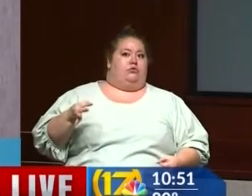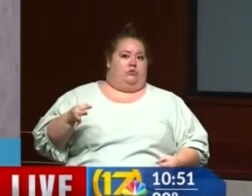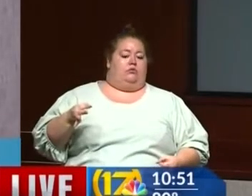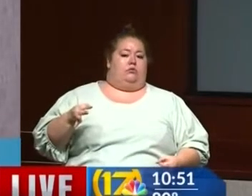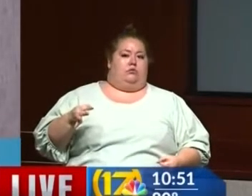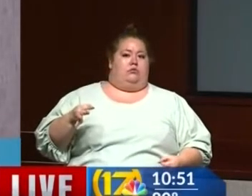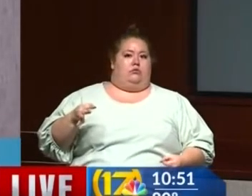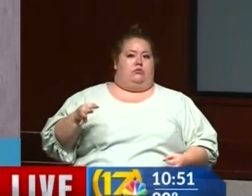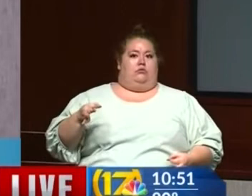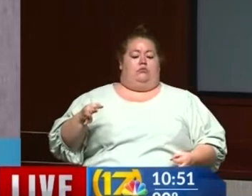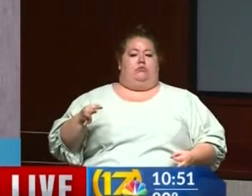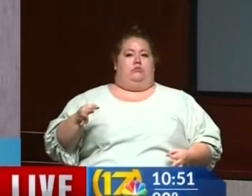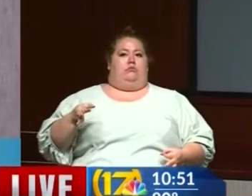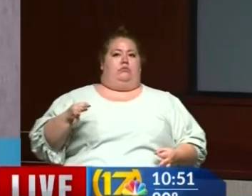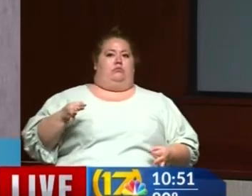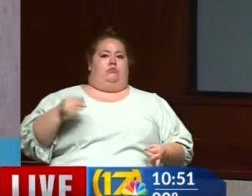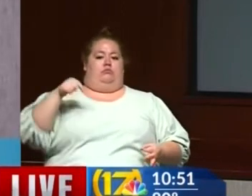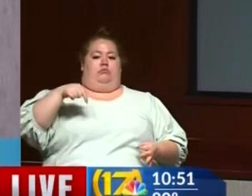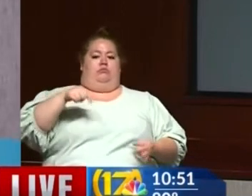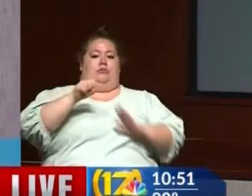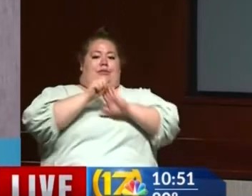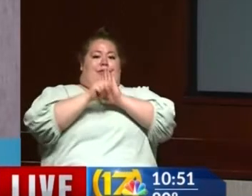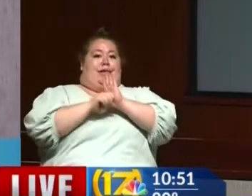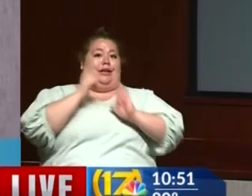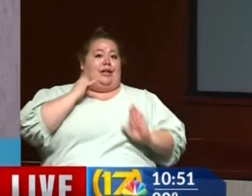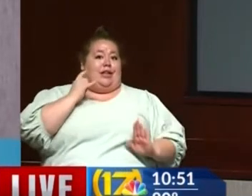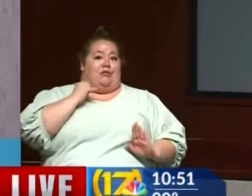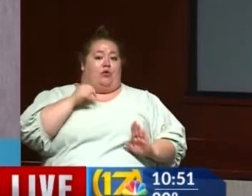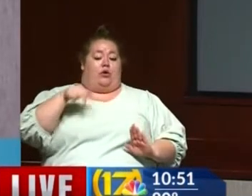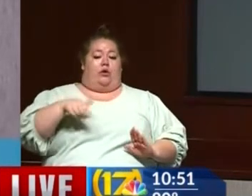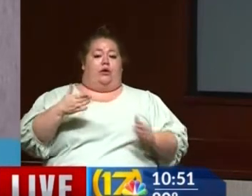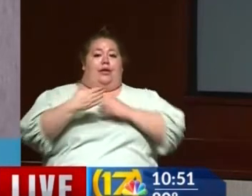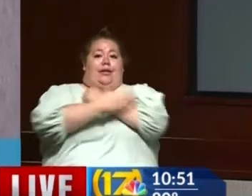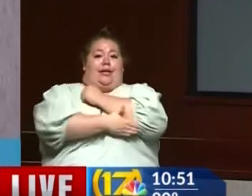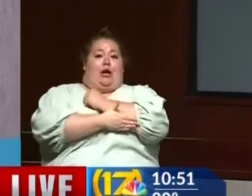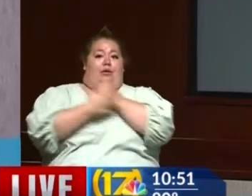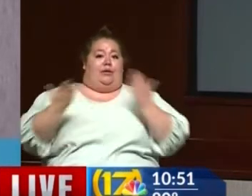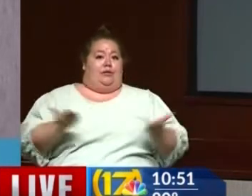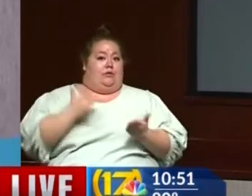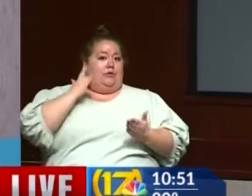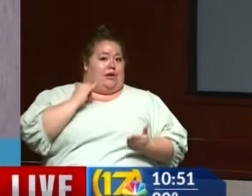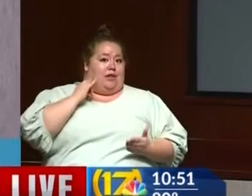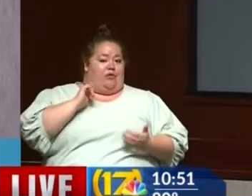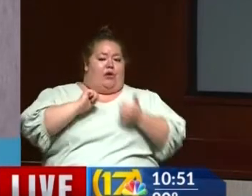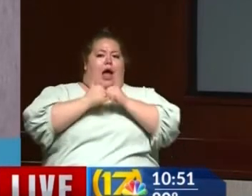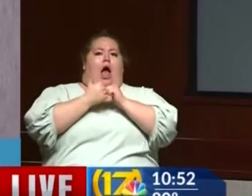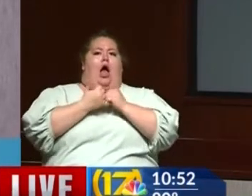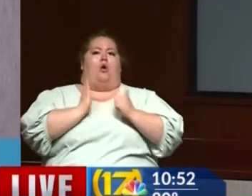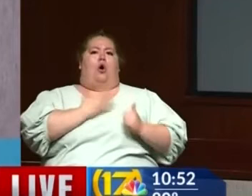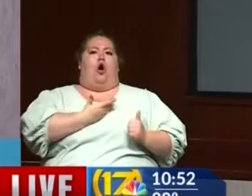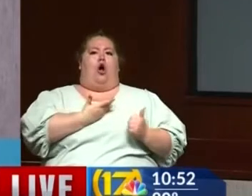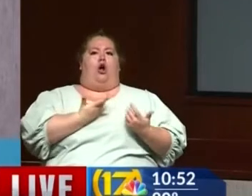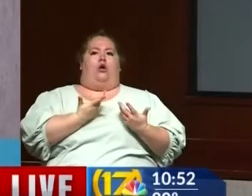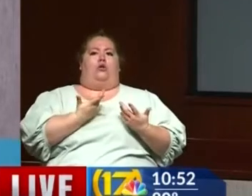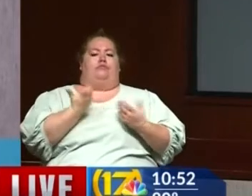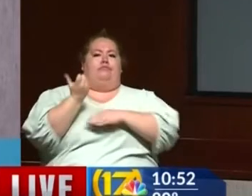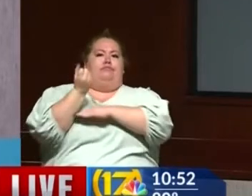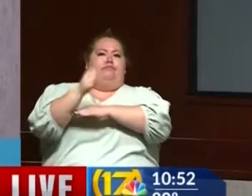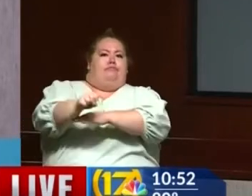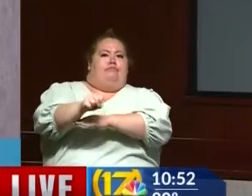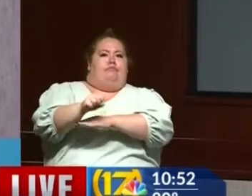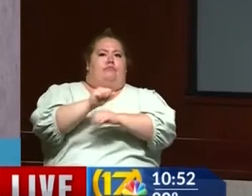how this state and our counties are responding to COVID-19. And he